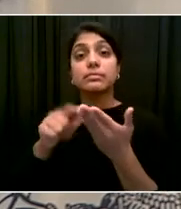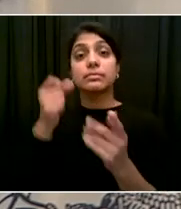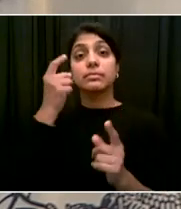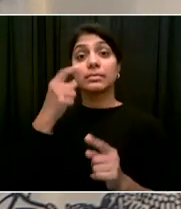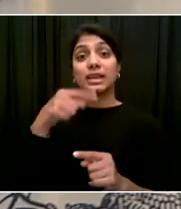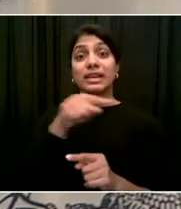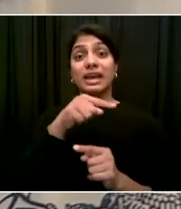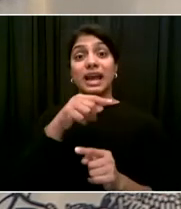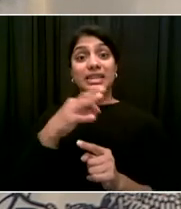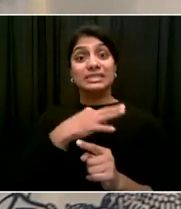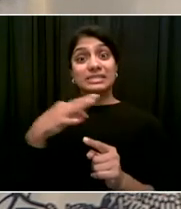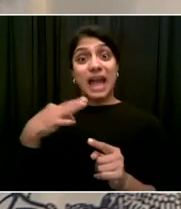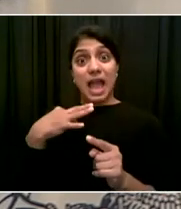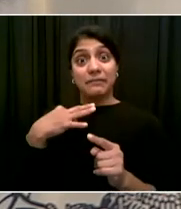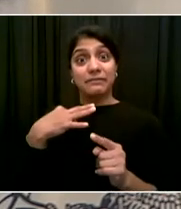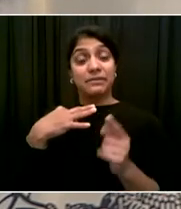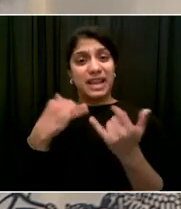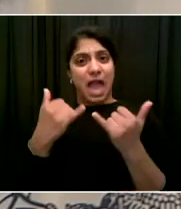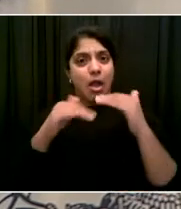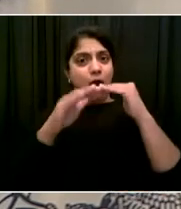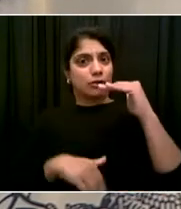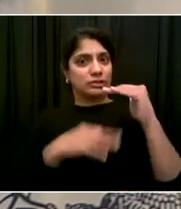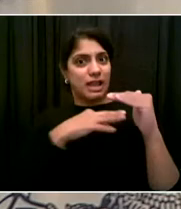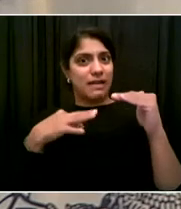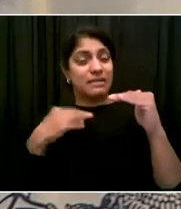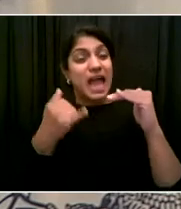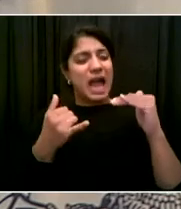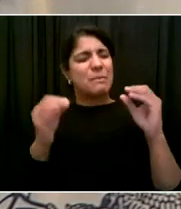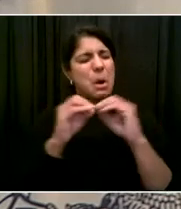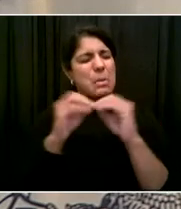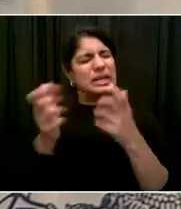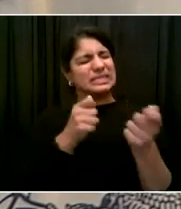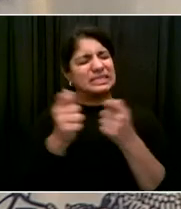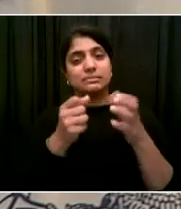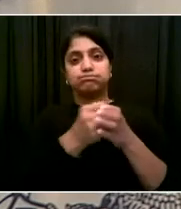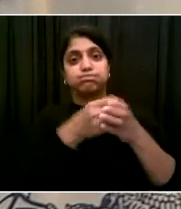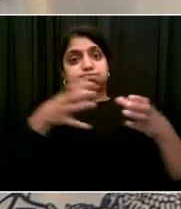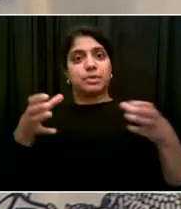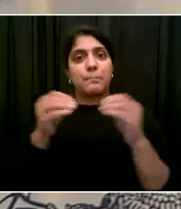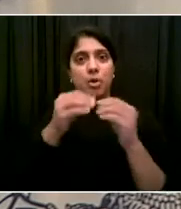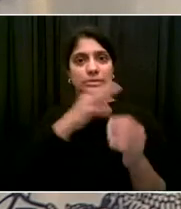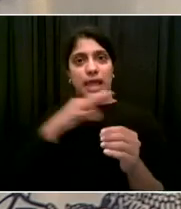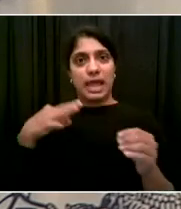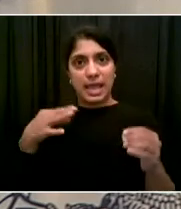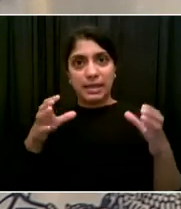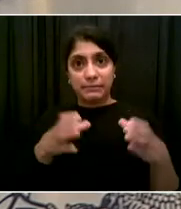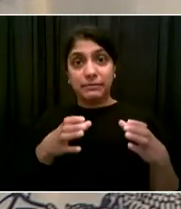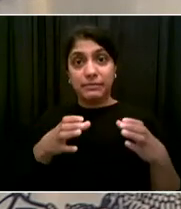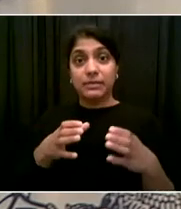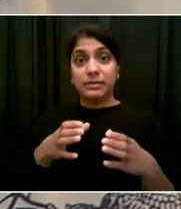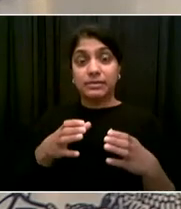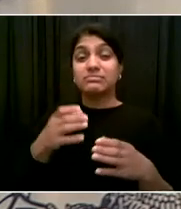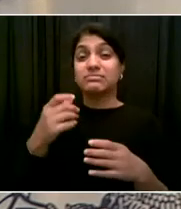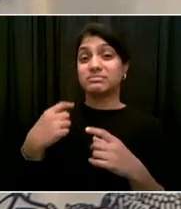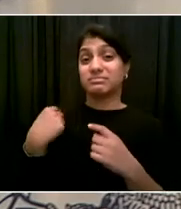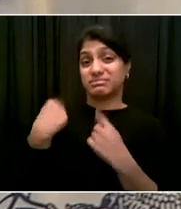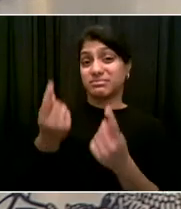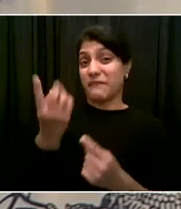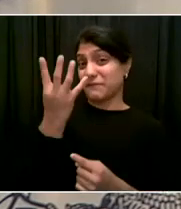that are closed out of 1,600. We have hundreds of classrooms closed, but that's out of 48,000 classrooms.